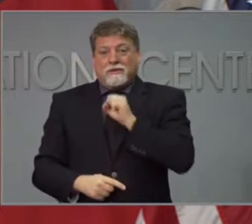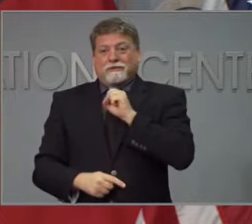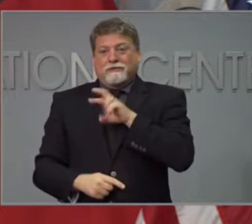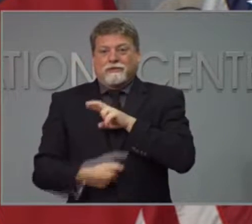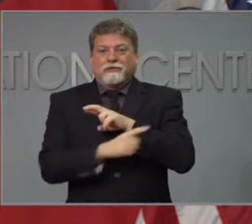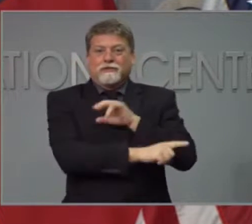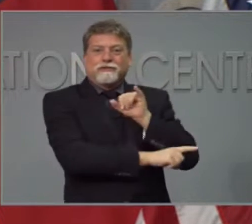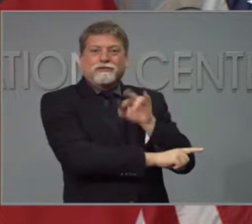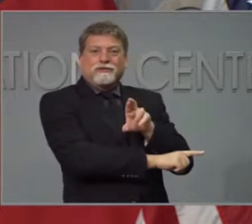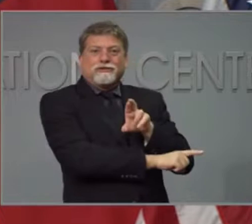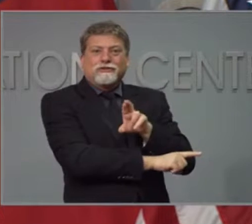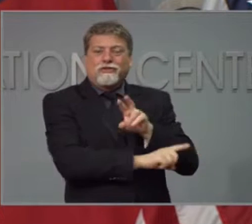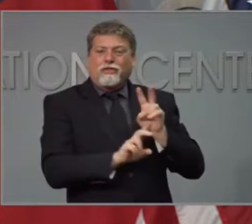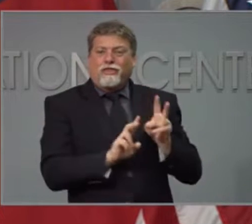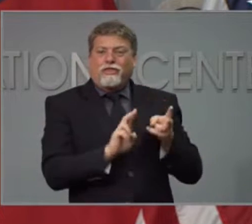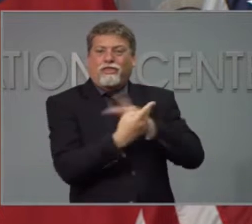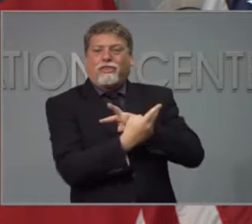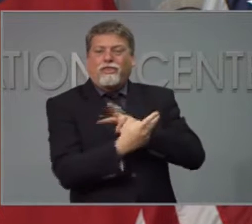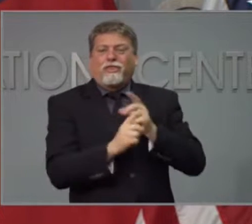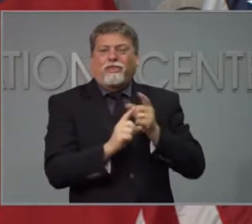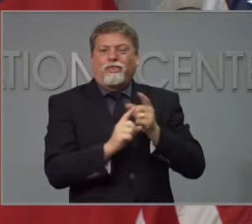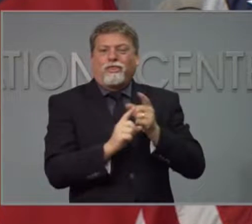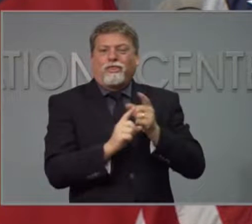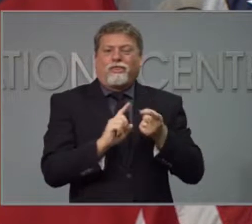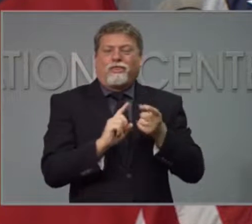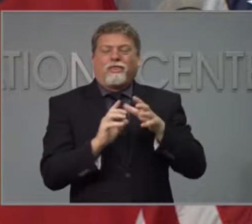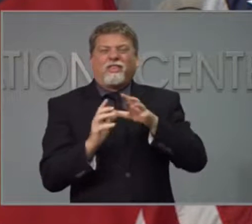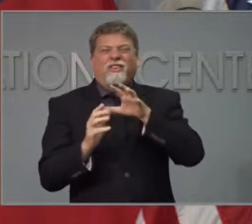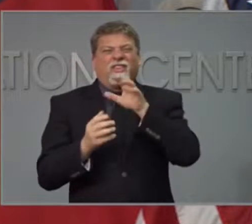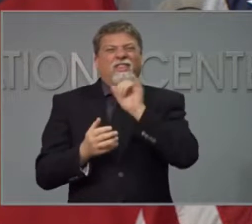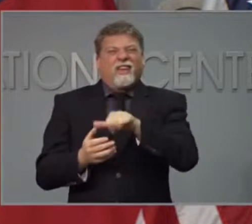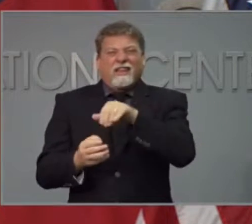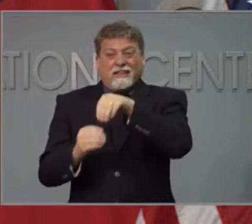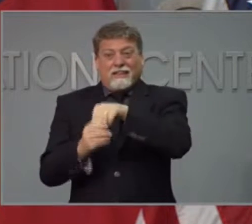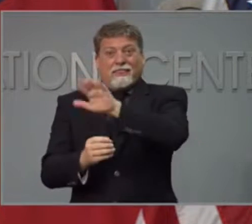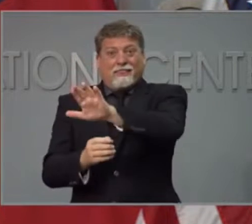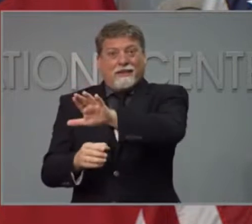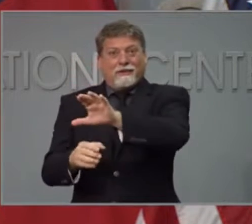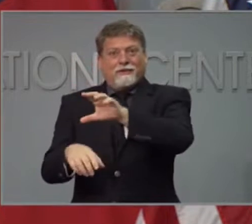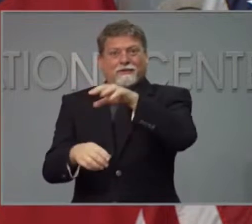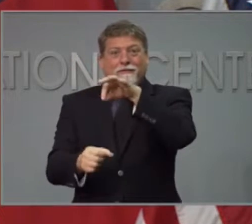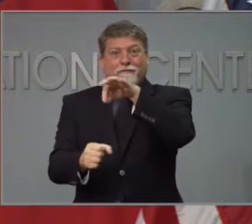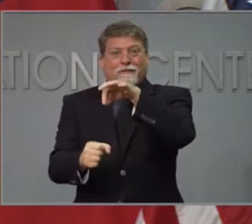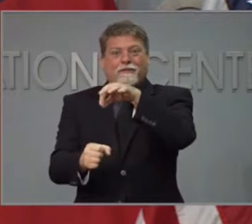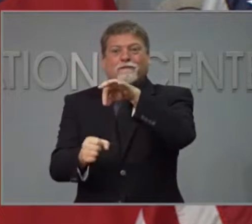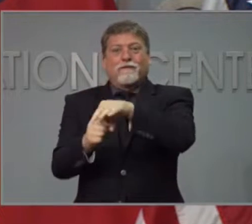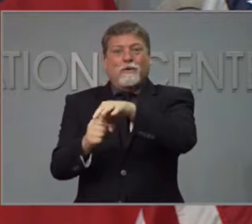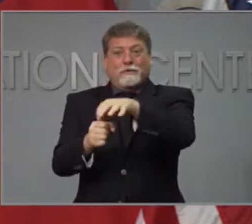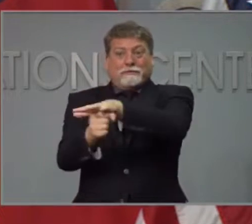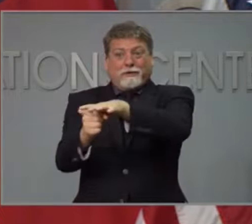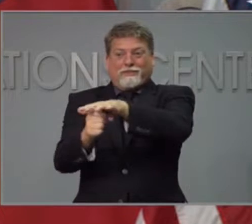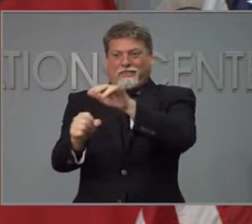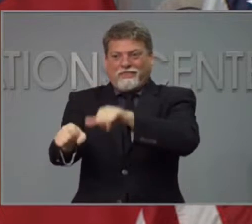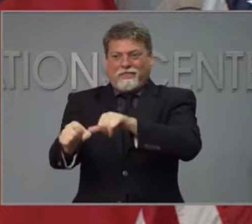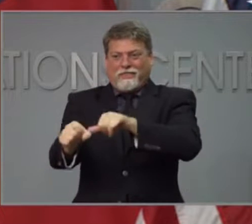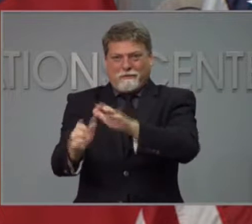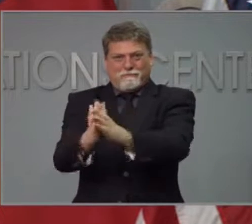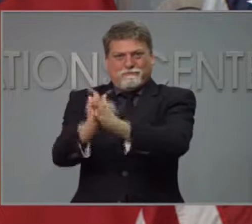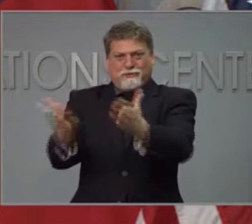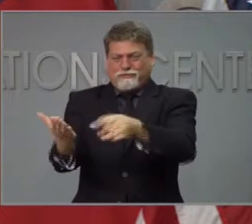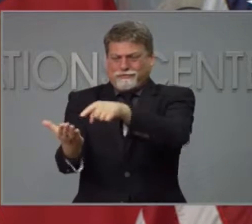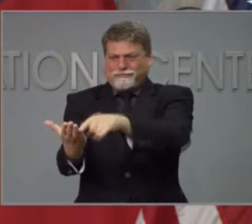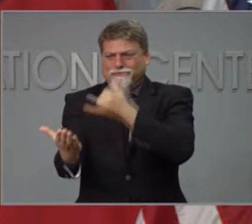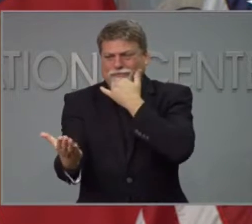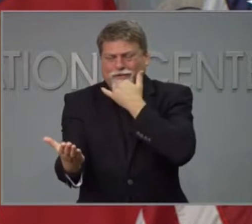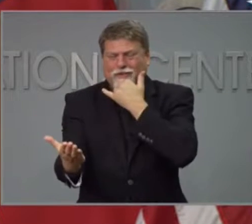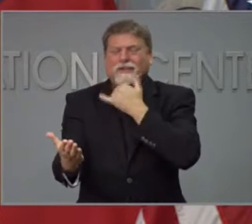misentered. So there could just be a conflict in the poll book. And that point, we provide the voter